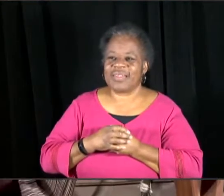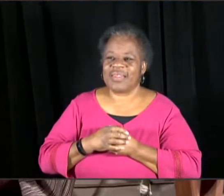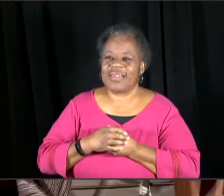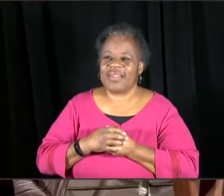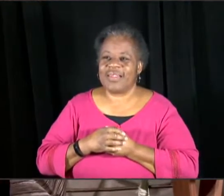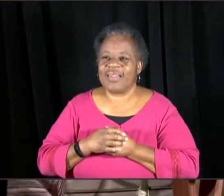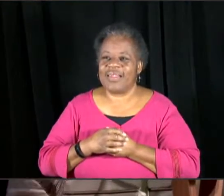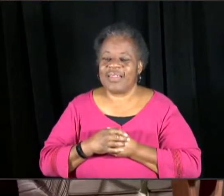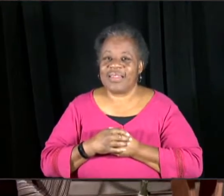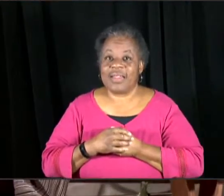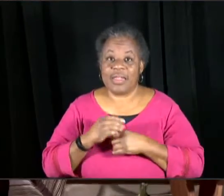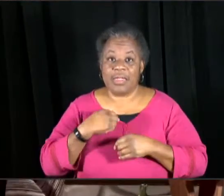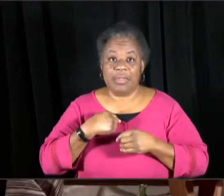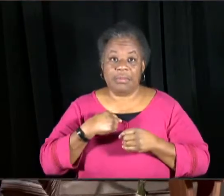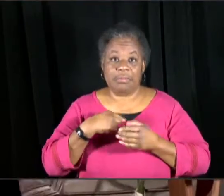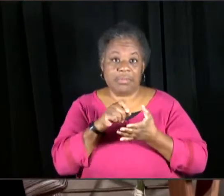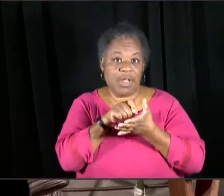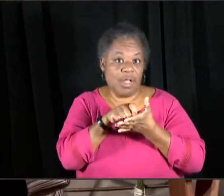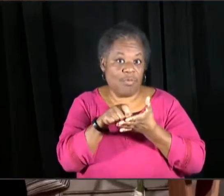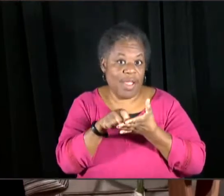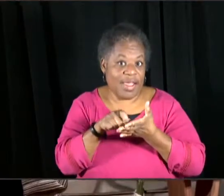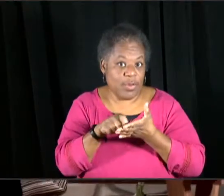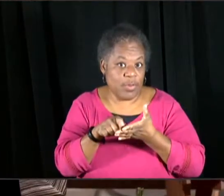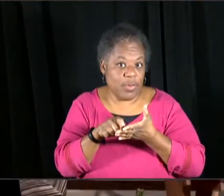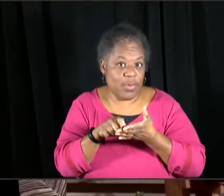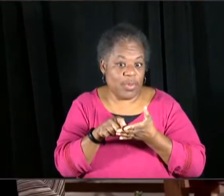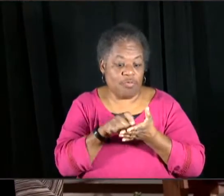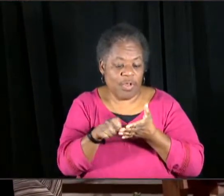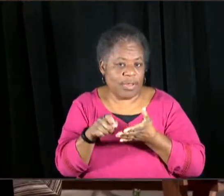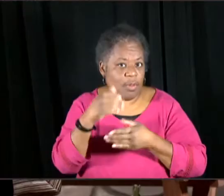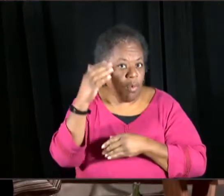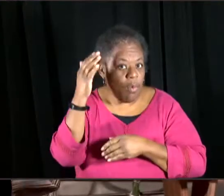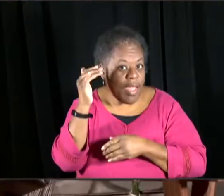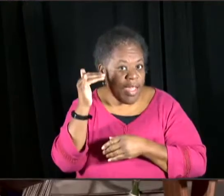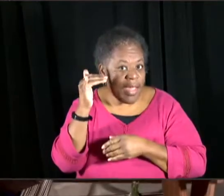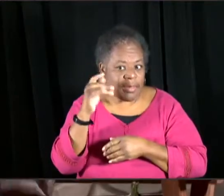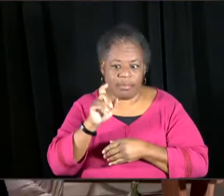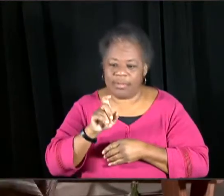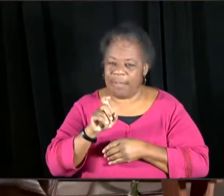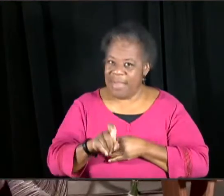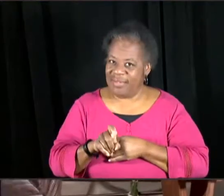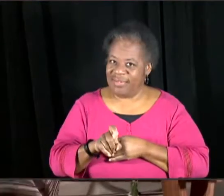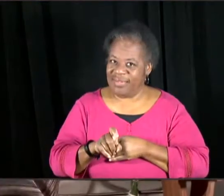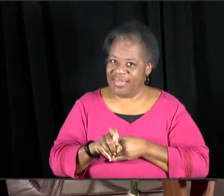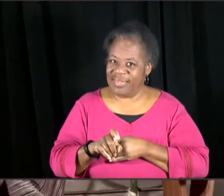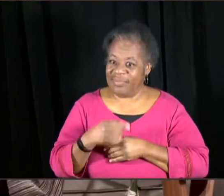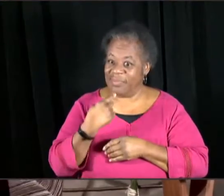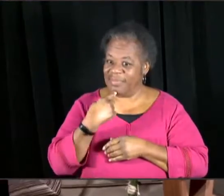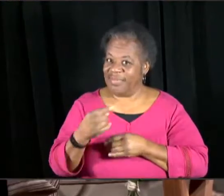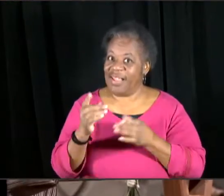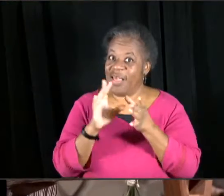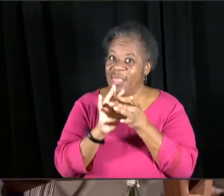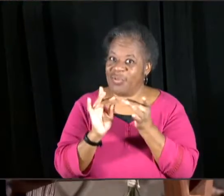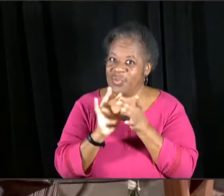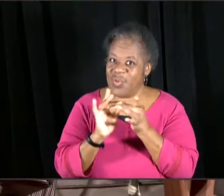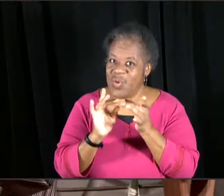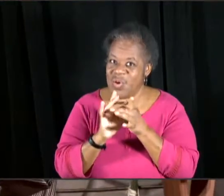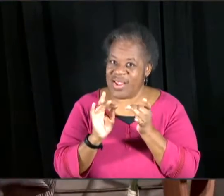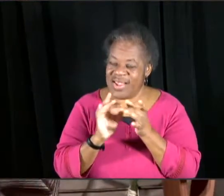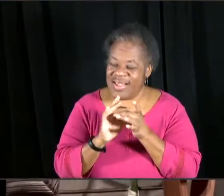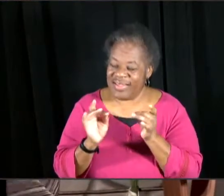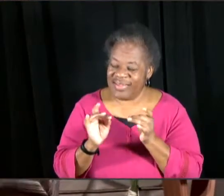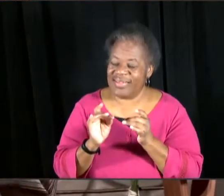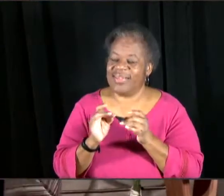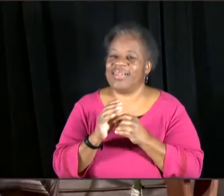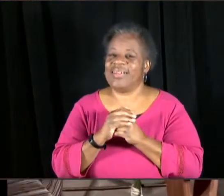A writer writes first because he must. Because we tell the stories we need, the